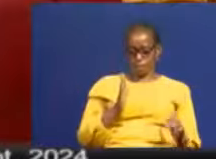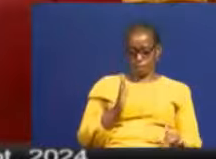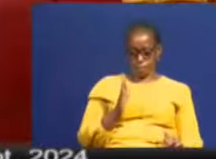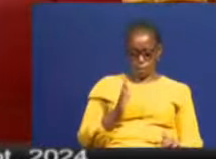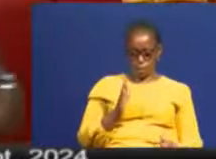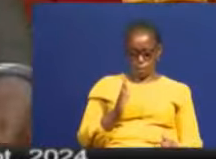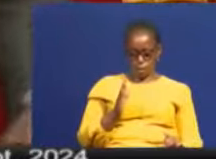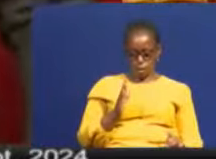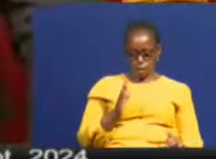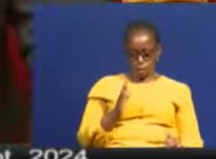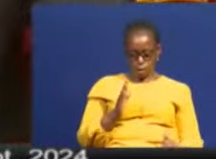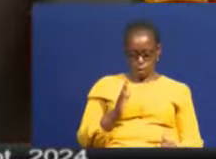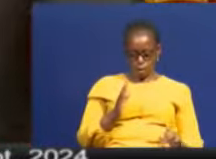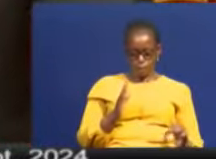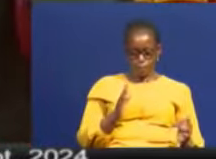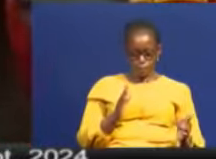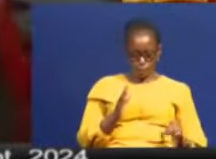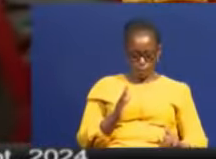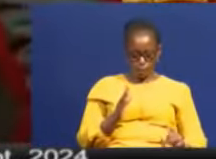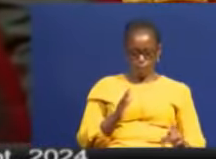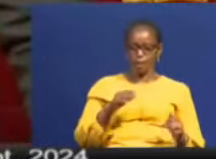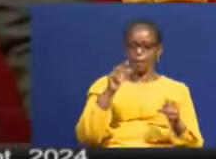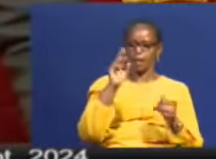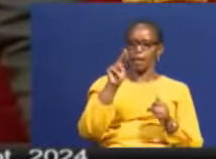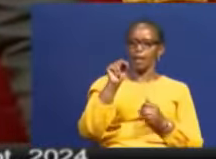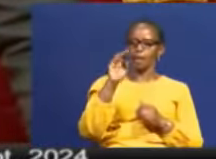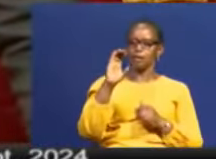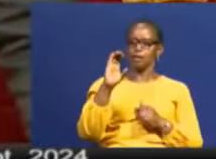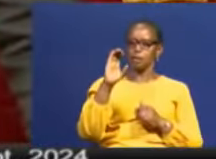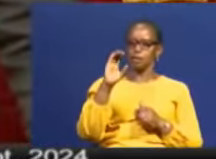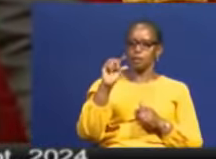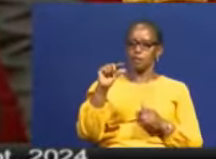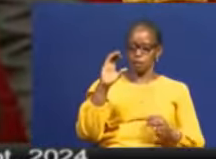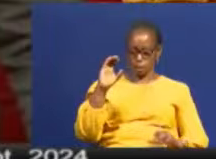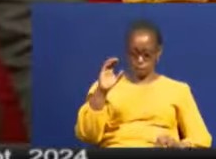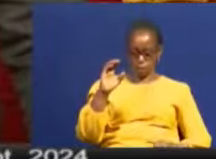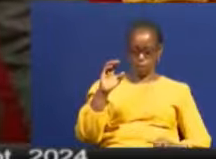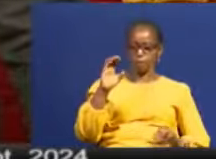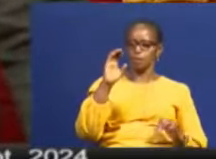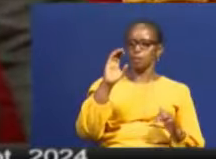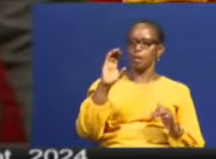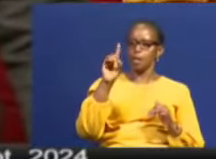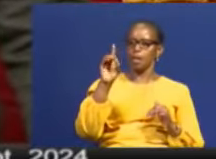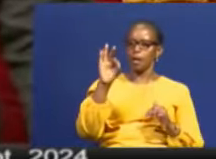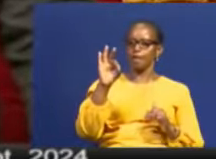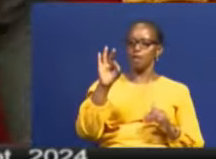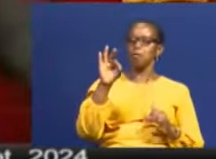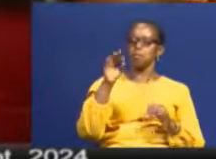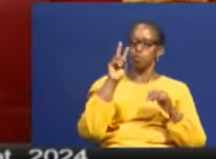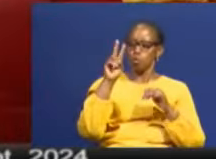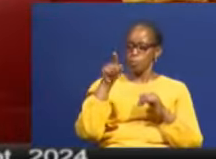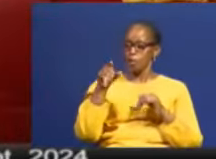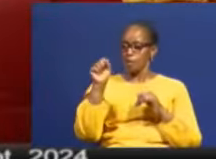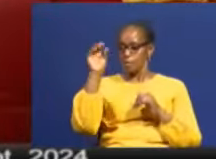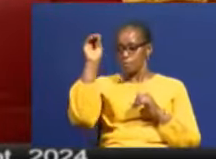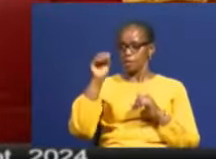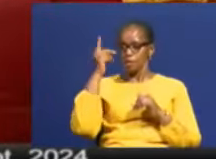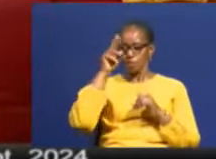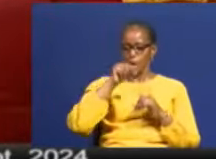Speaker, NGCDF is 2.5% of the national budget. Each